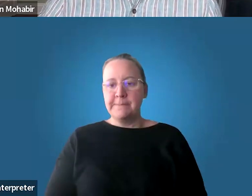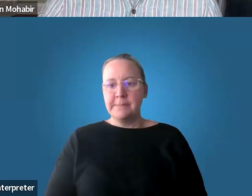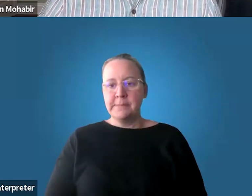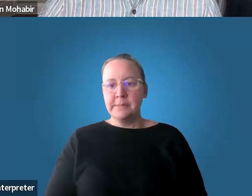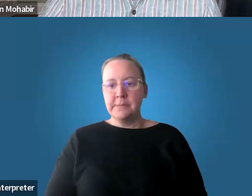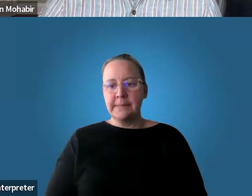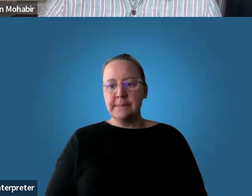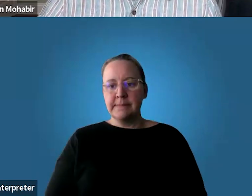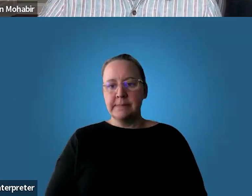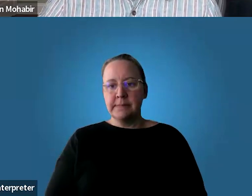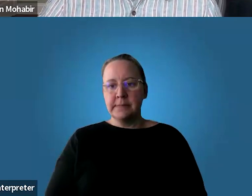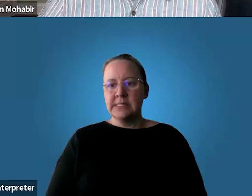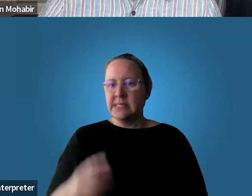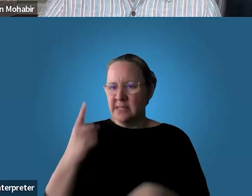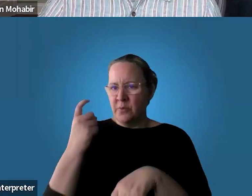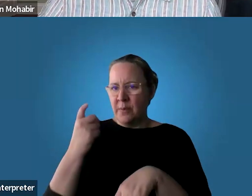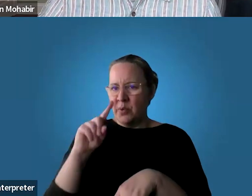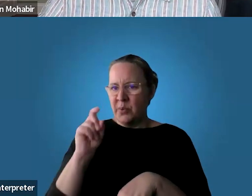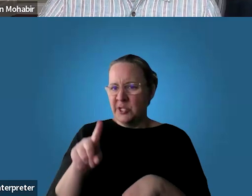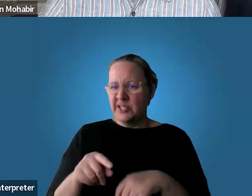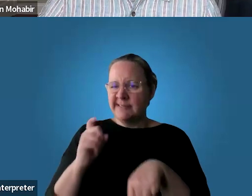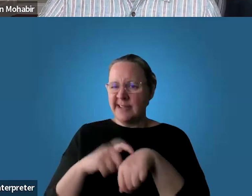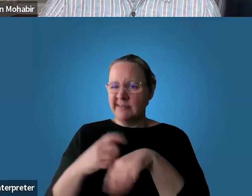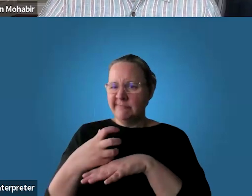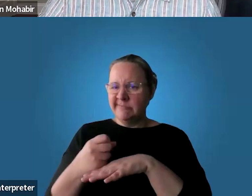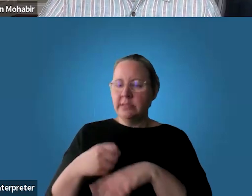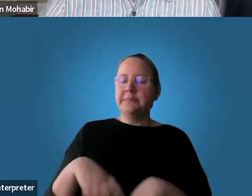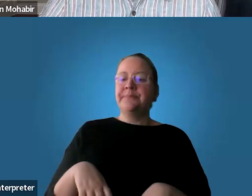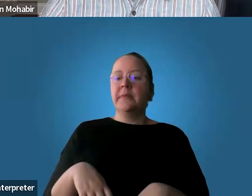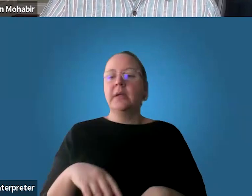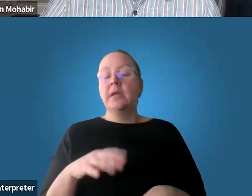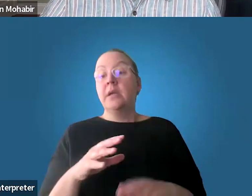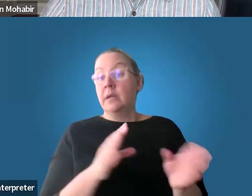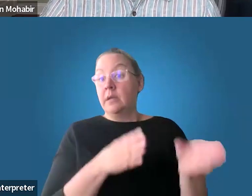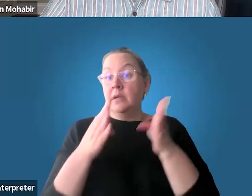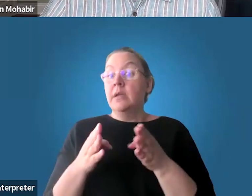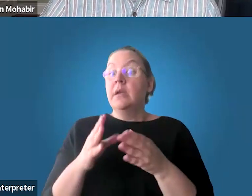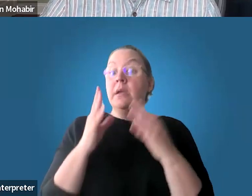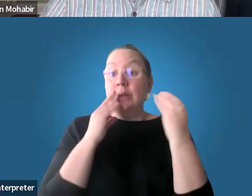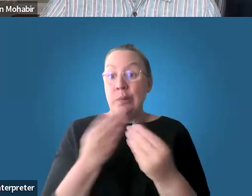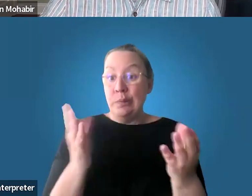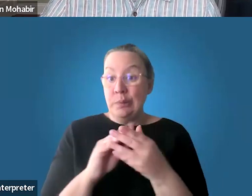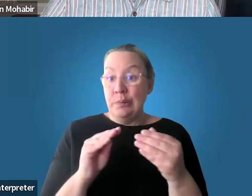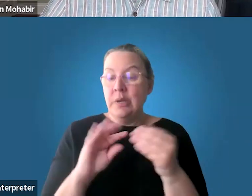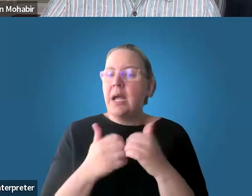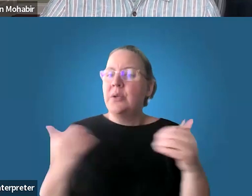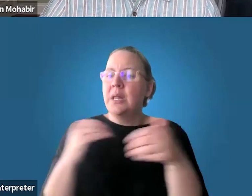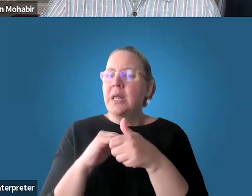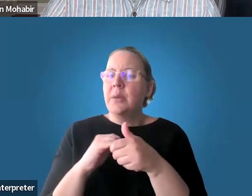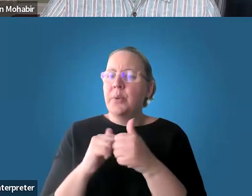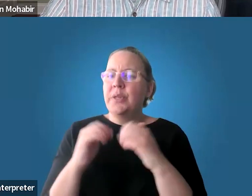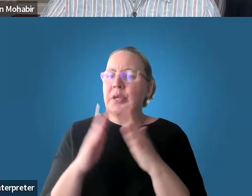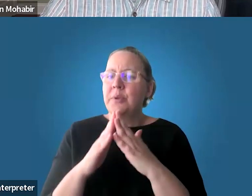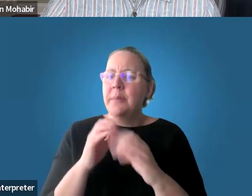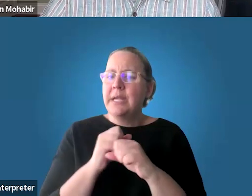All right. I think we have time for maybe one more quick one. So for Marissa, when telling stories, how do you collaborate with communities to ensure the storytelling